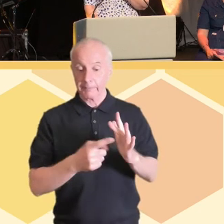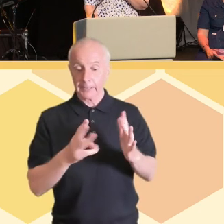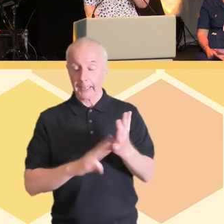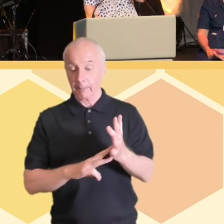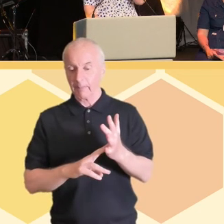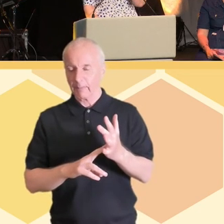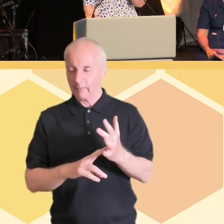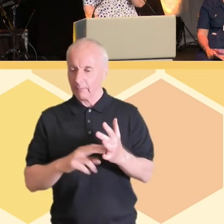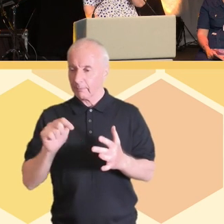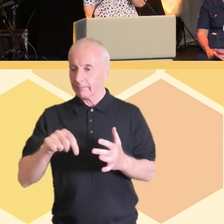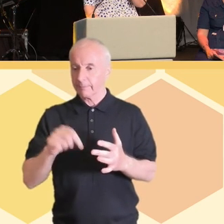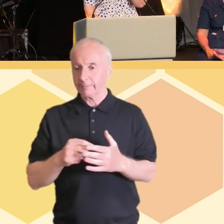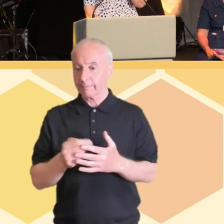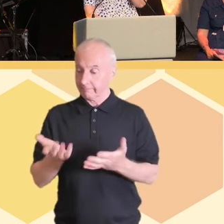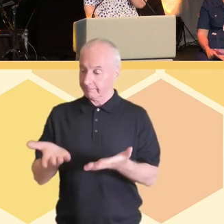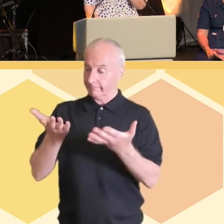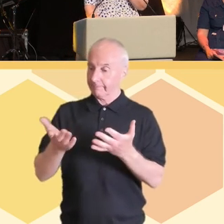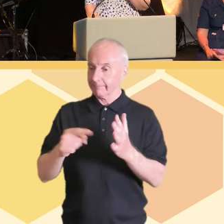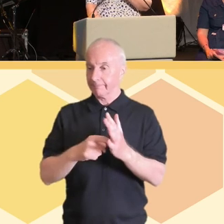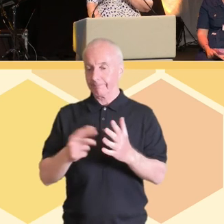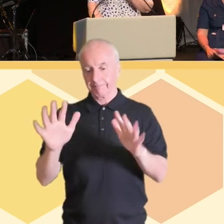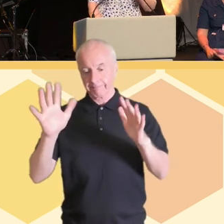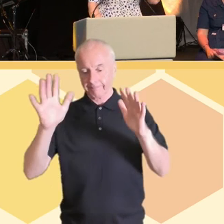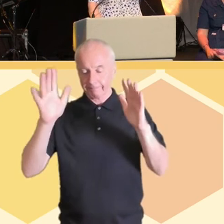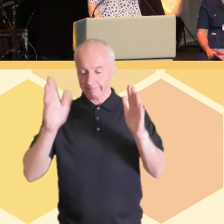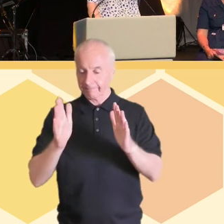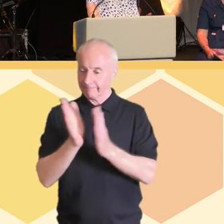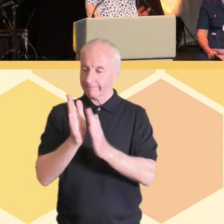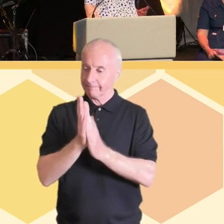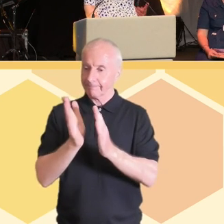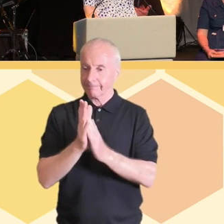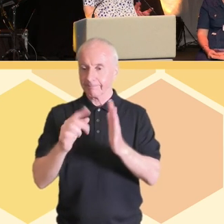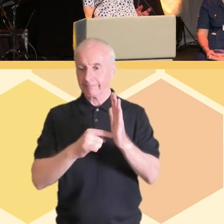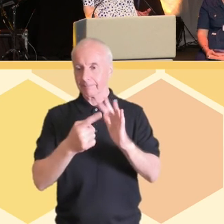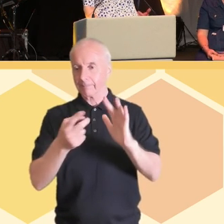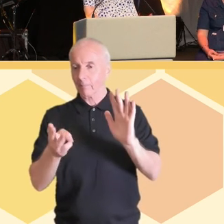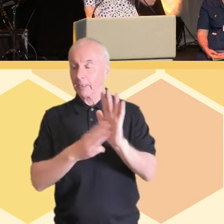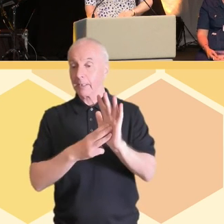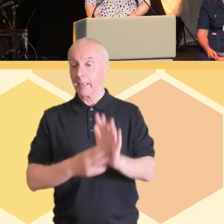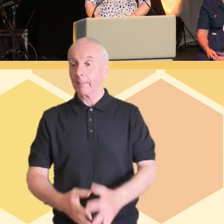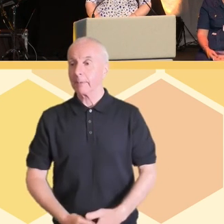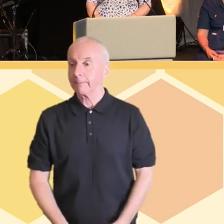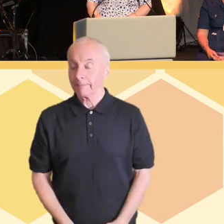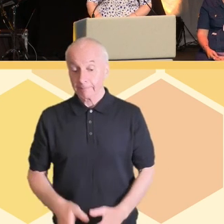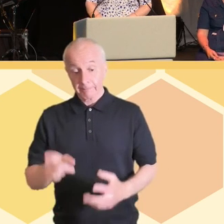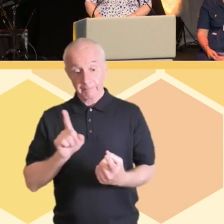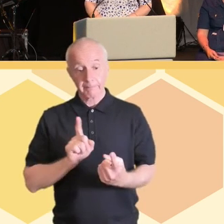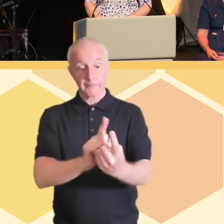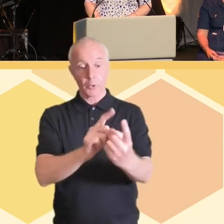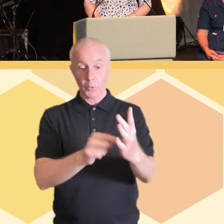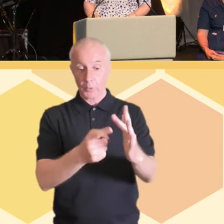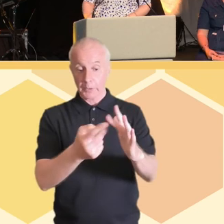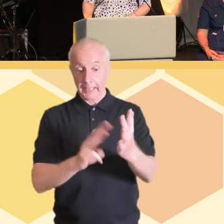row. Stand up, Tim. There he is. Woo! This is Tim. Go and speak to Tim and find out